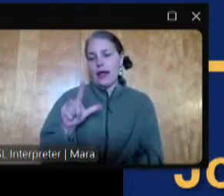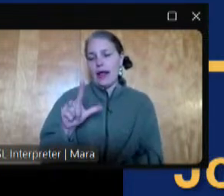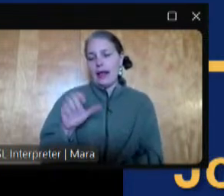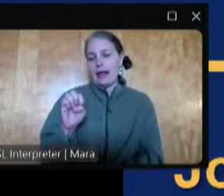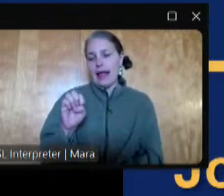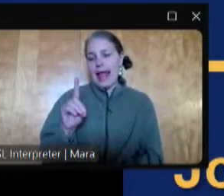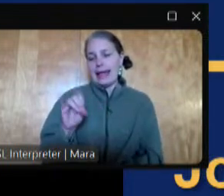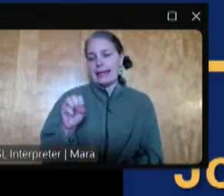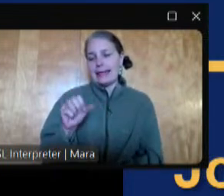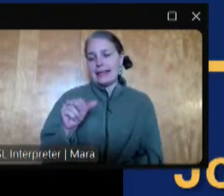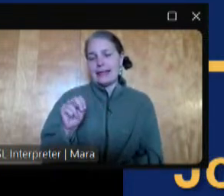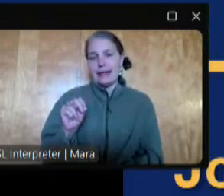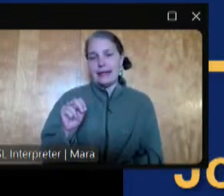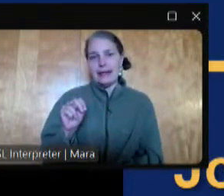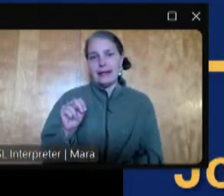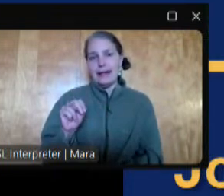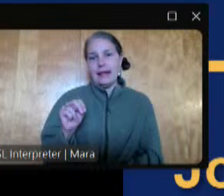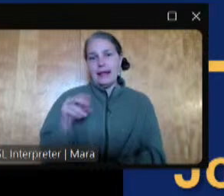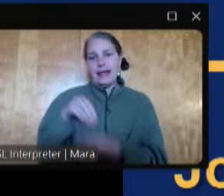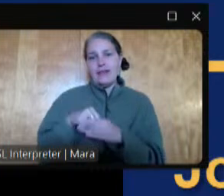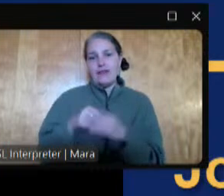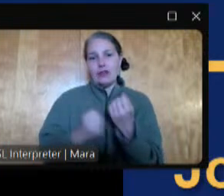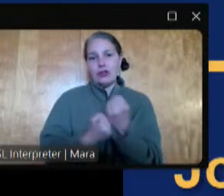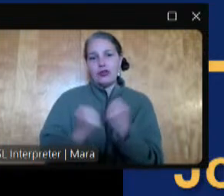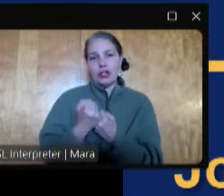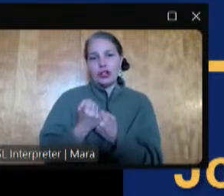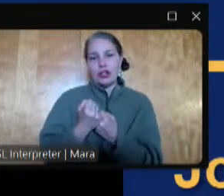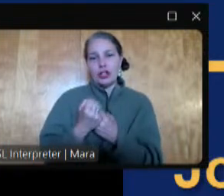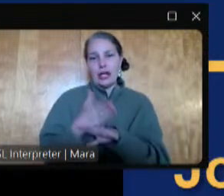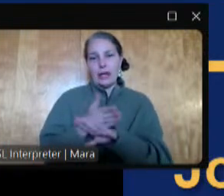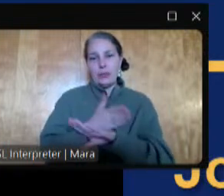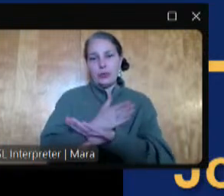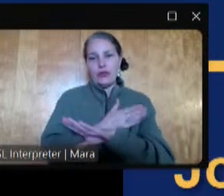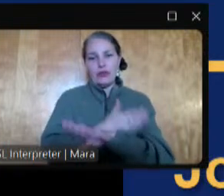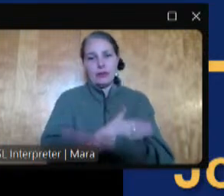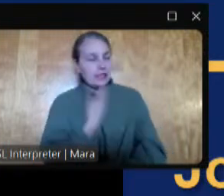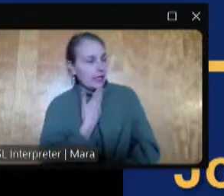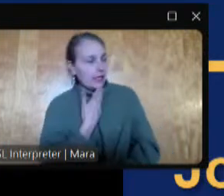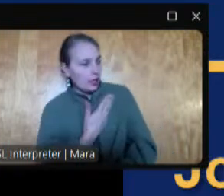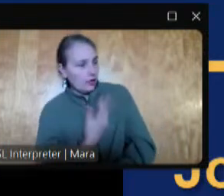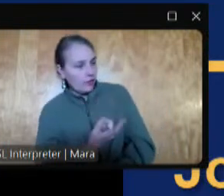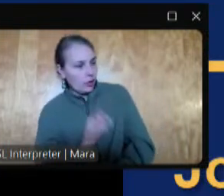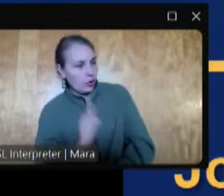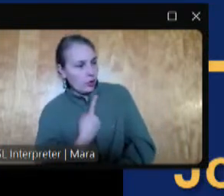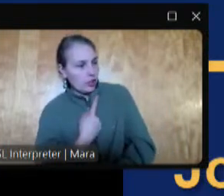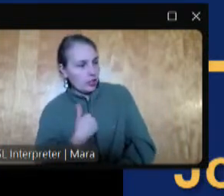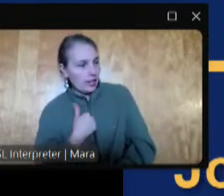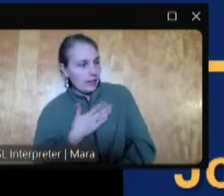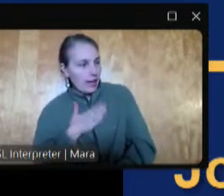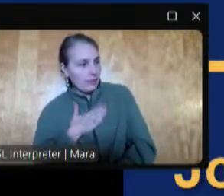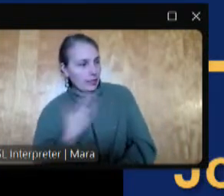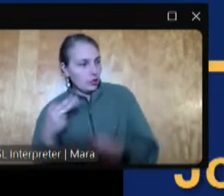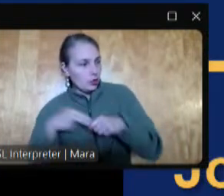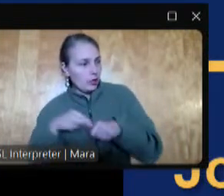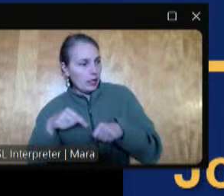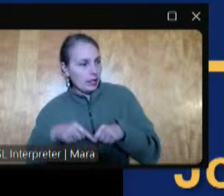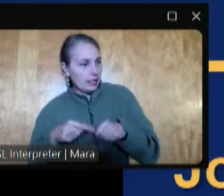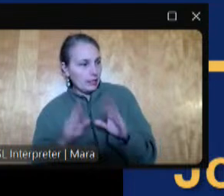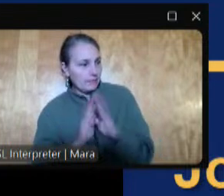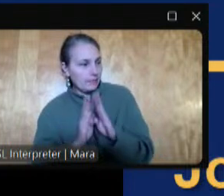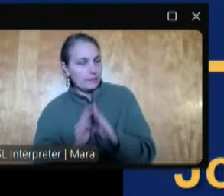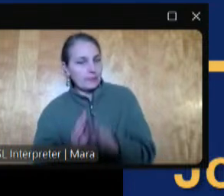improvements? Thank you so much for the question. It's always good to be here on this call. So